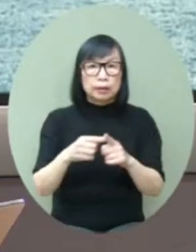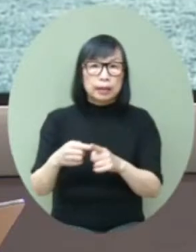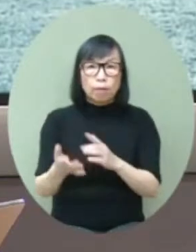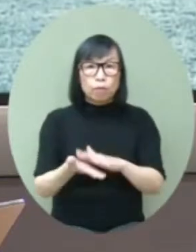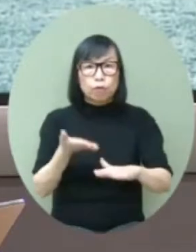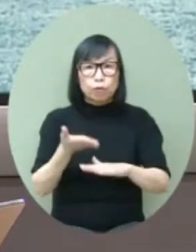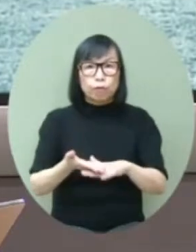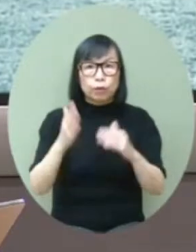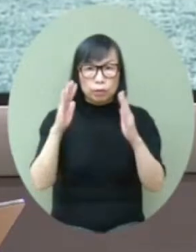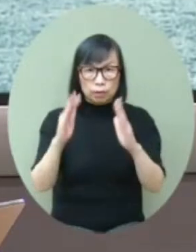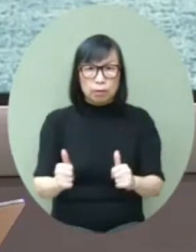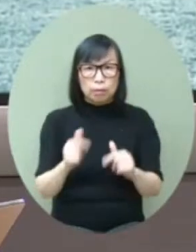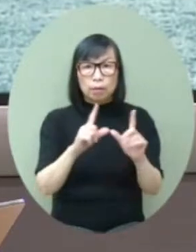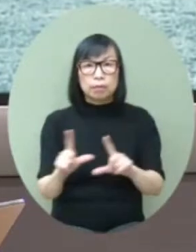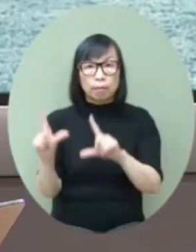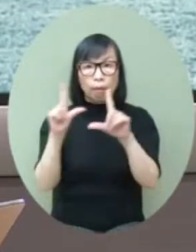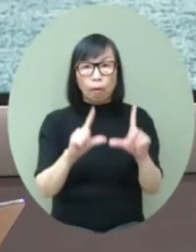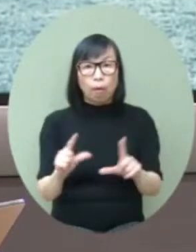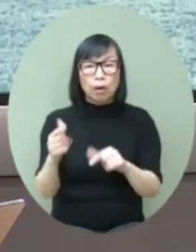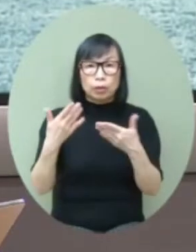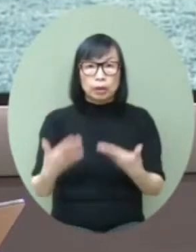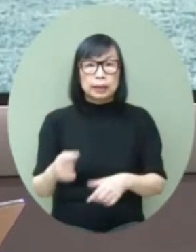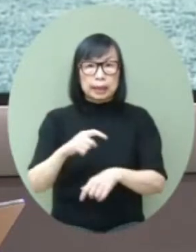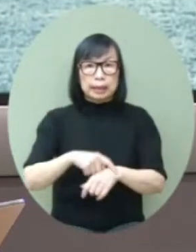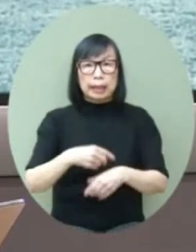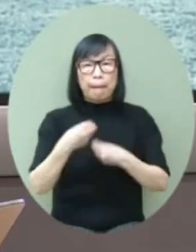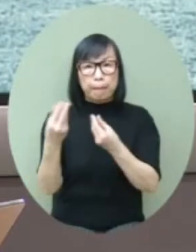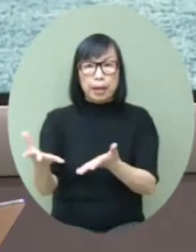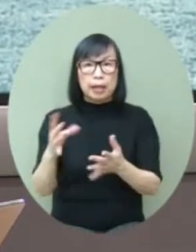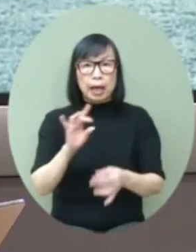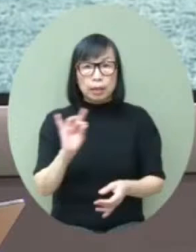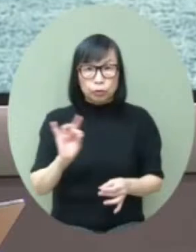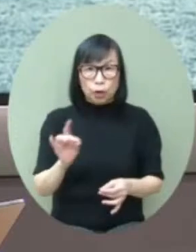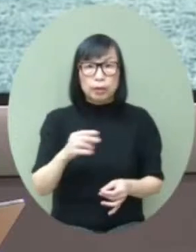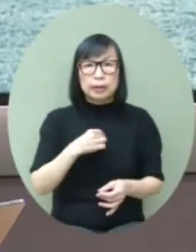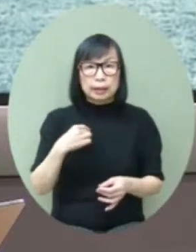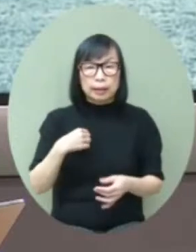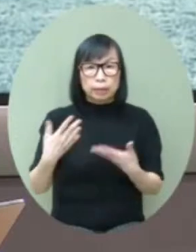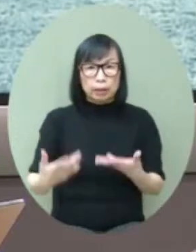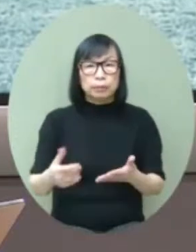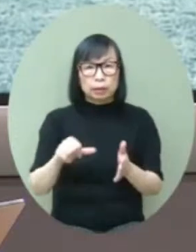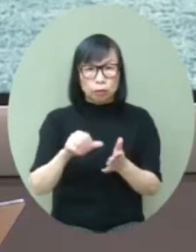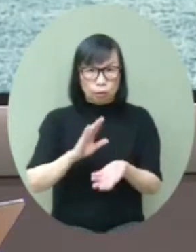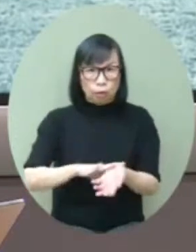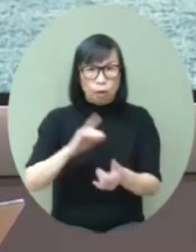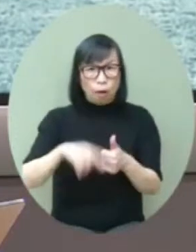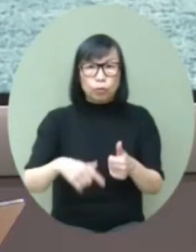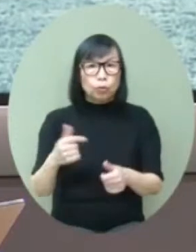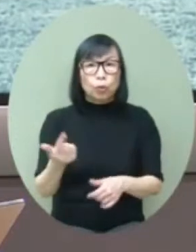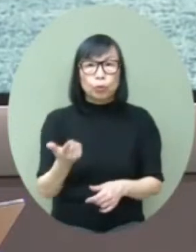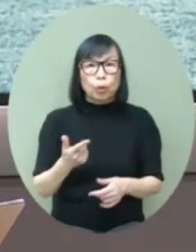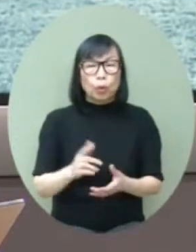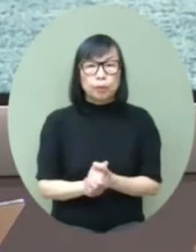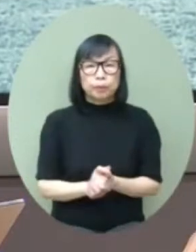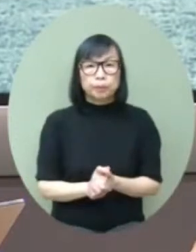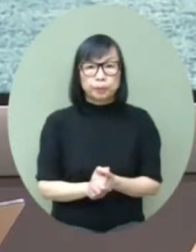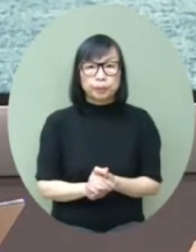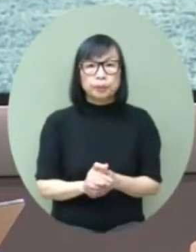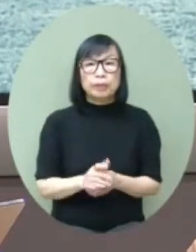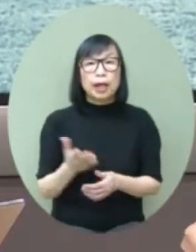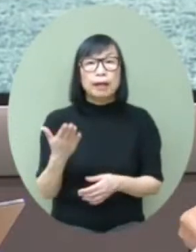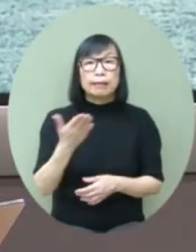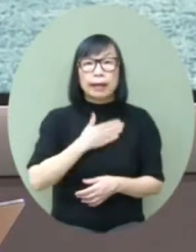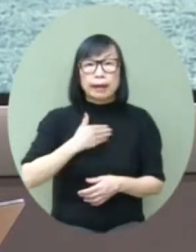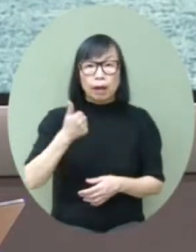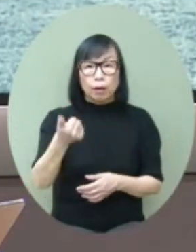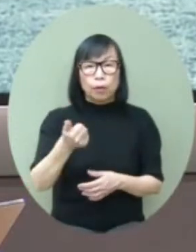close as soon as possible so that we can be back to normal as soon as possible. I hand you over to Dr. Chong for the